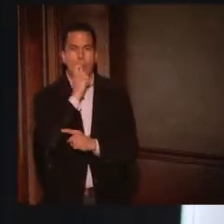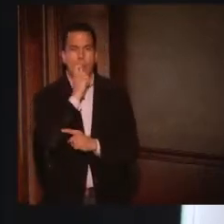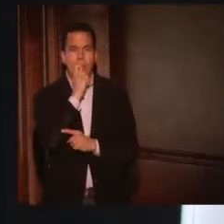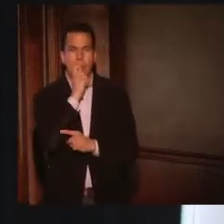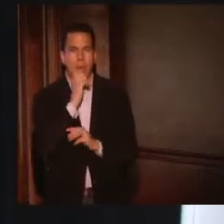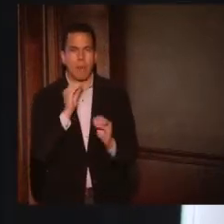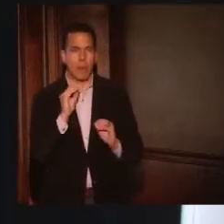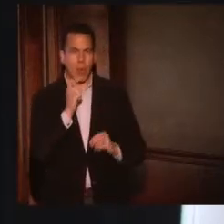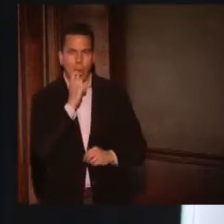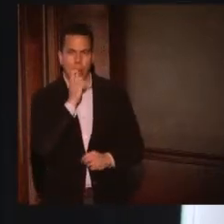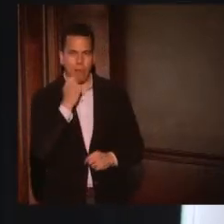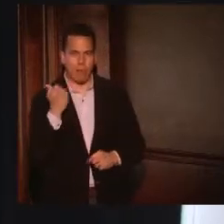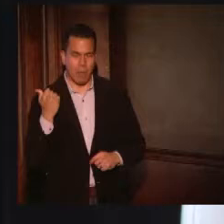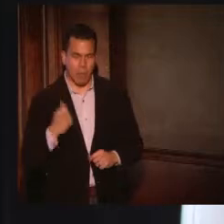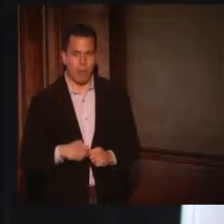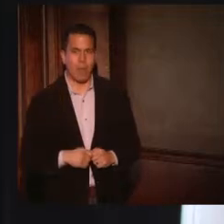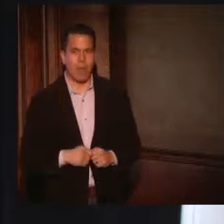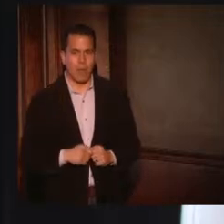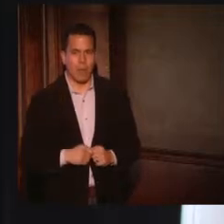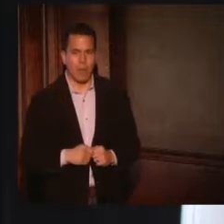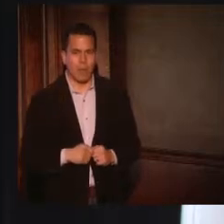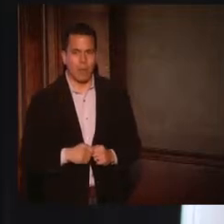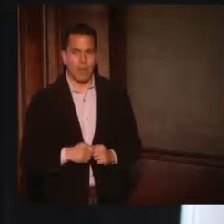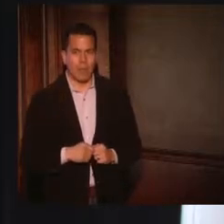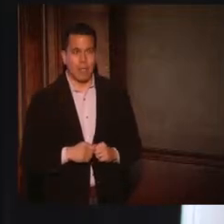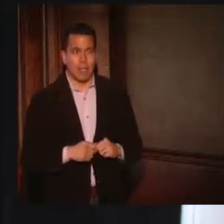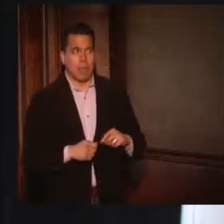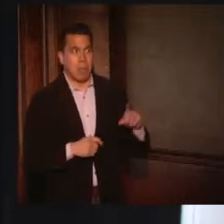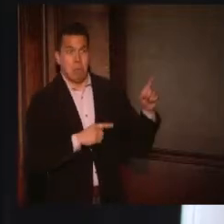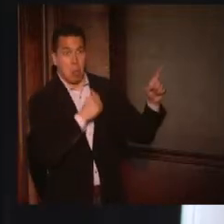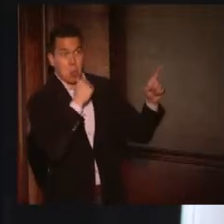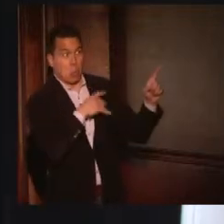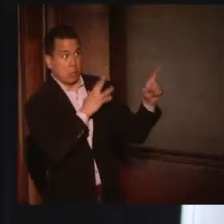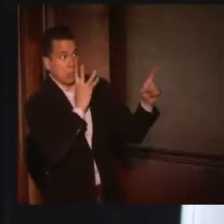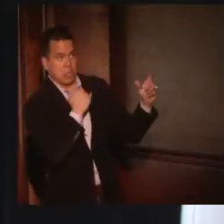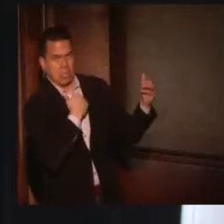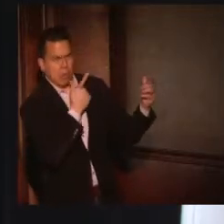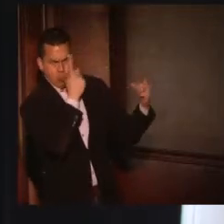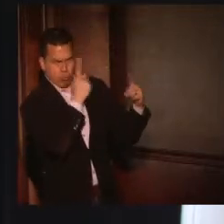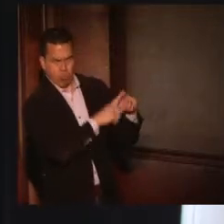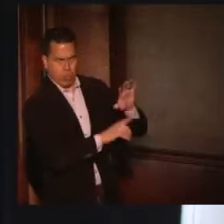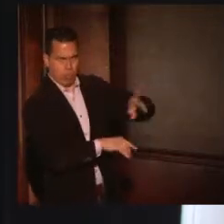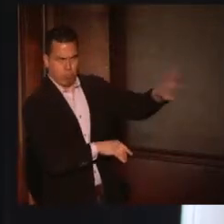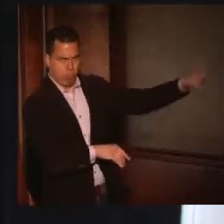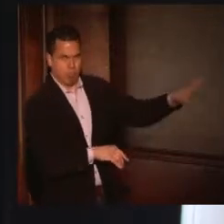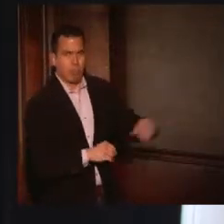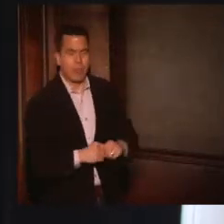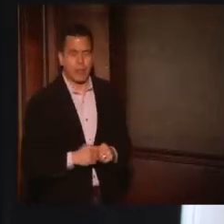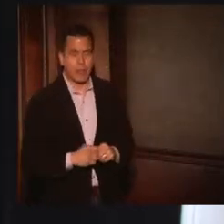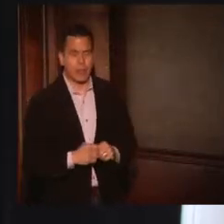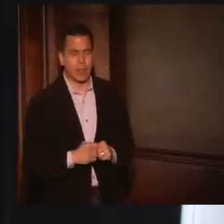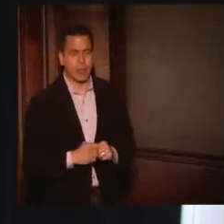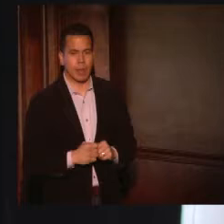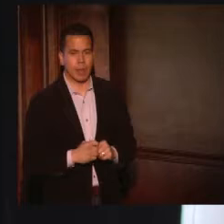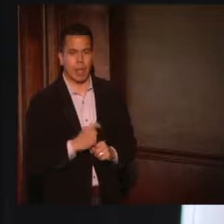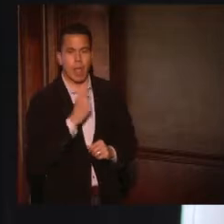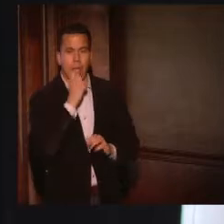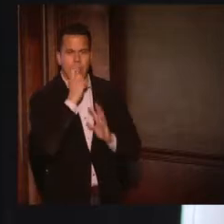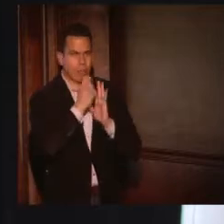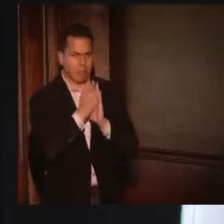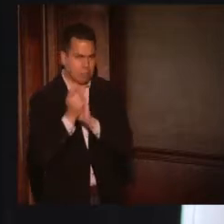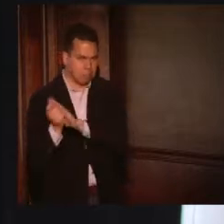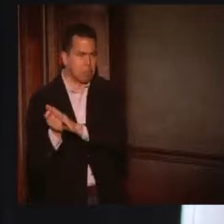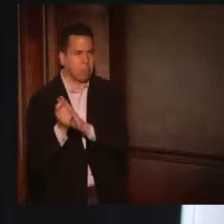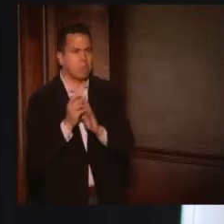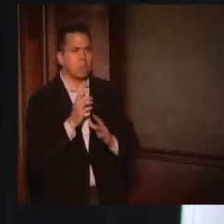it. So I don't agree with whatever she said. So, and I think that's where we see the